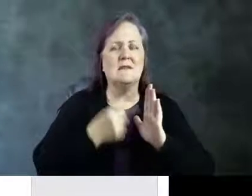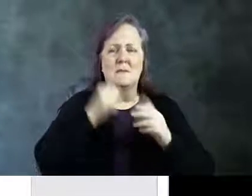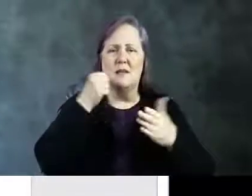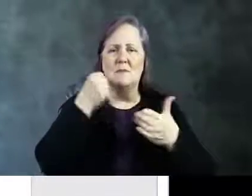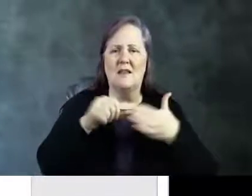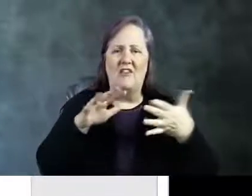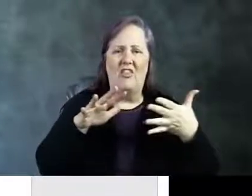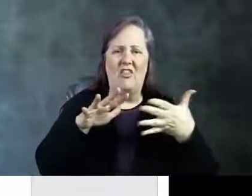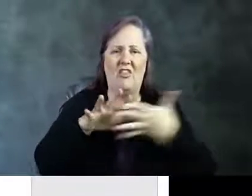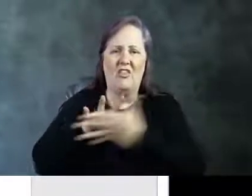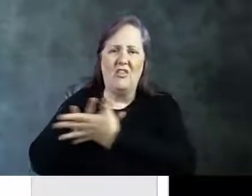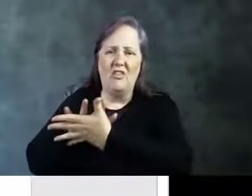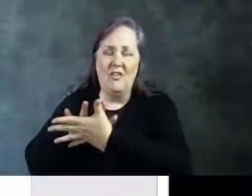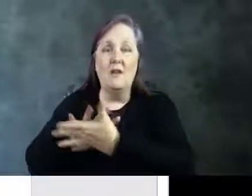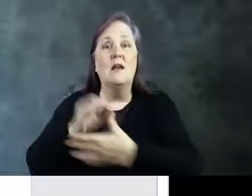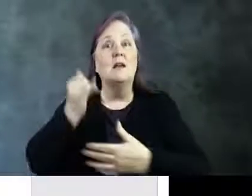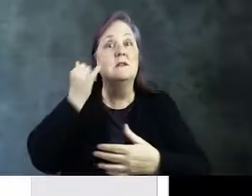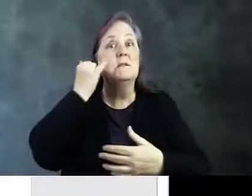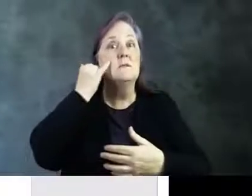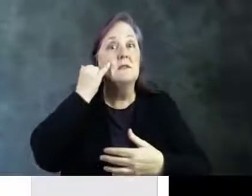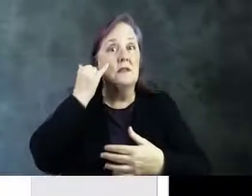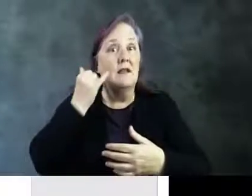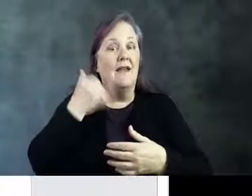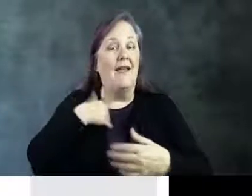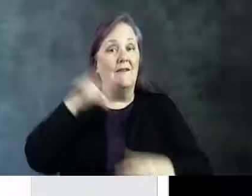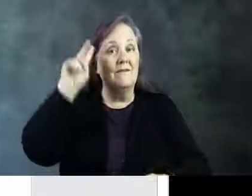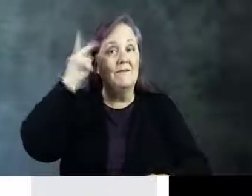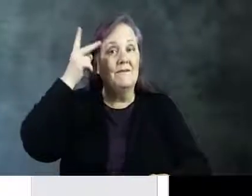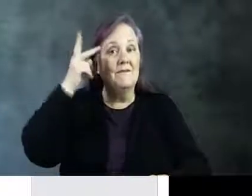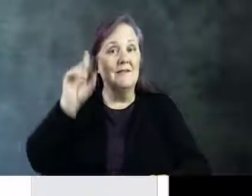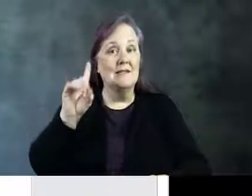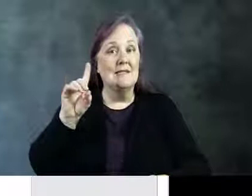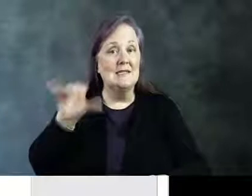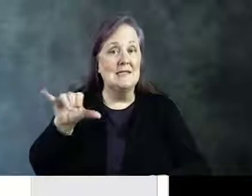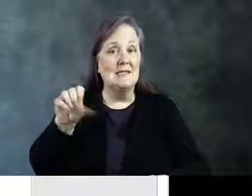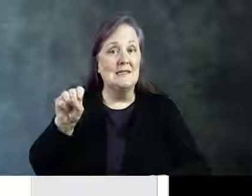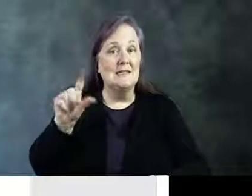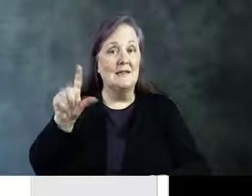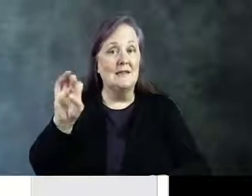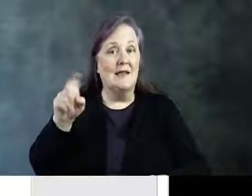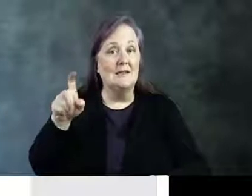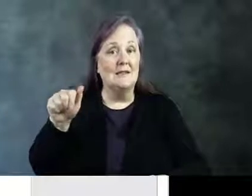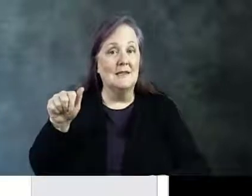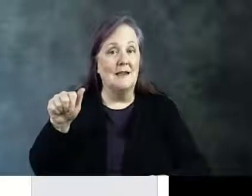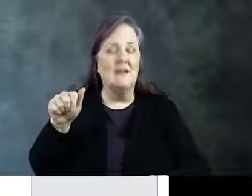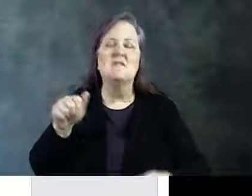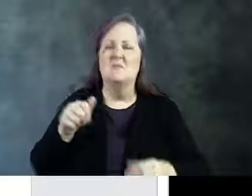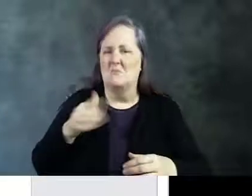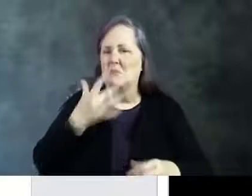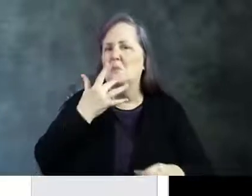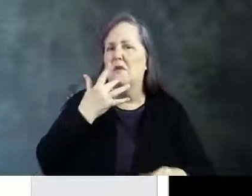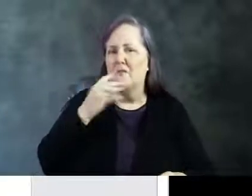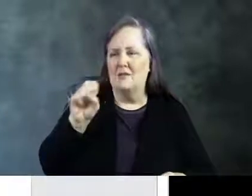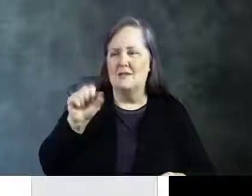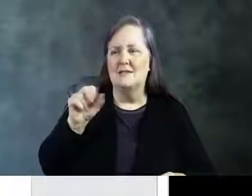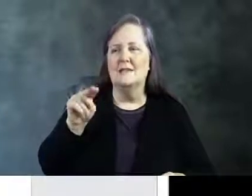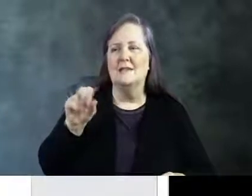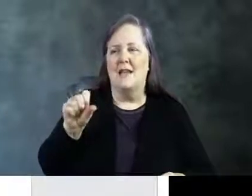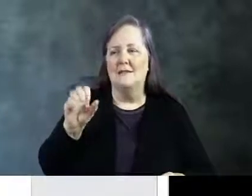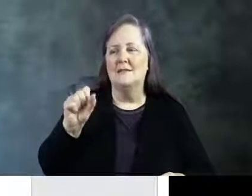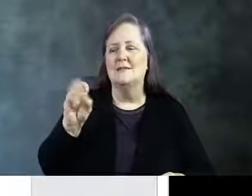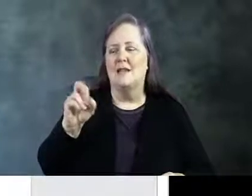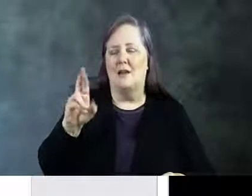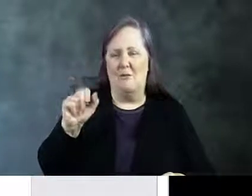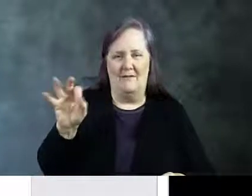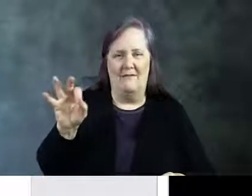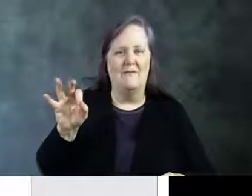especially for folks who have dyslexia. So a sans serif font is going to be preferred. Some of the really popular sans